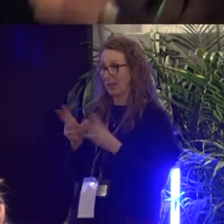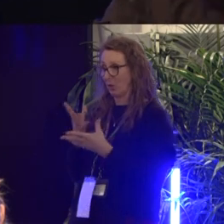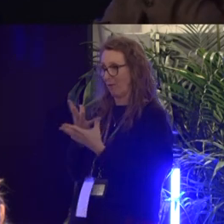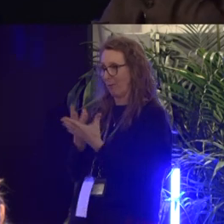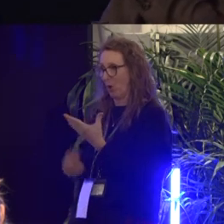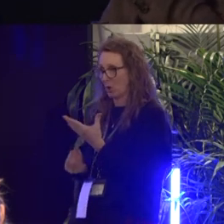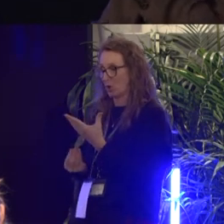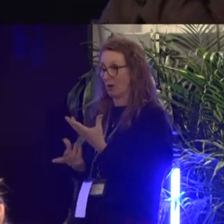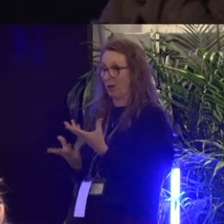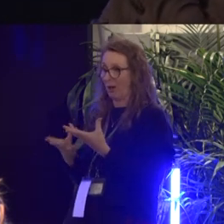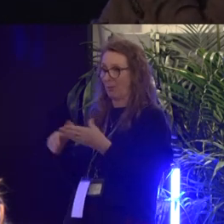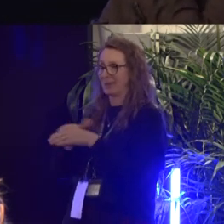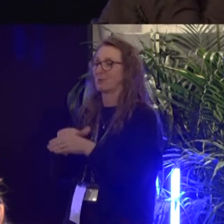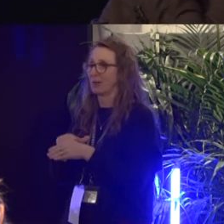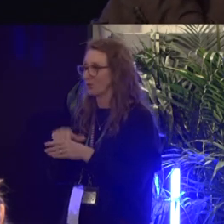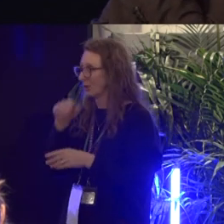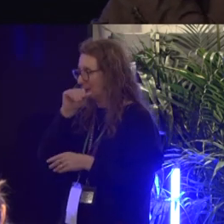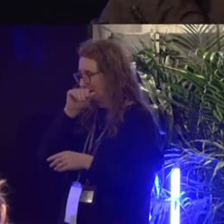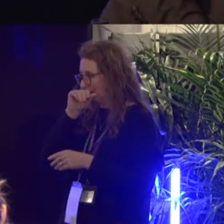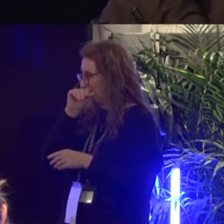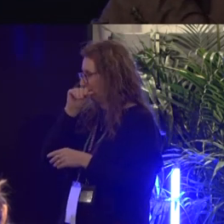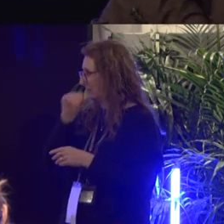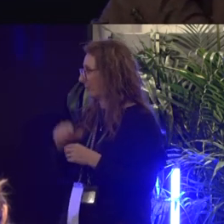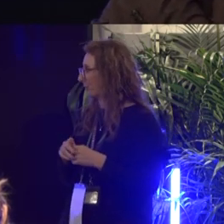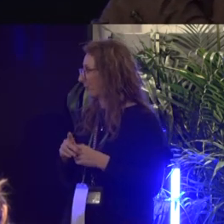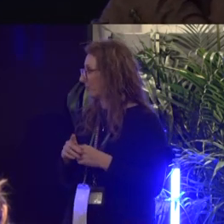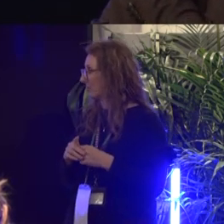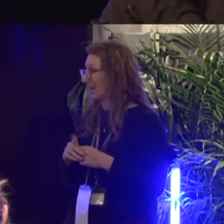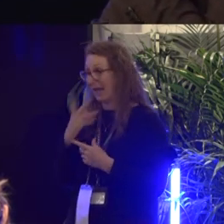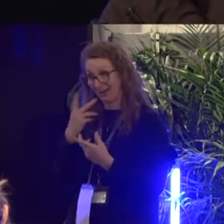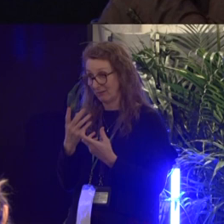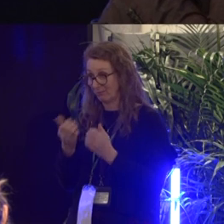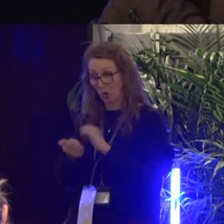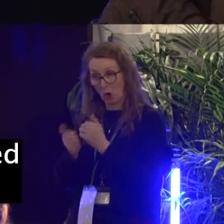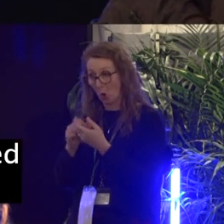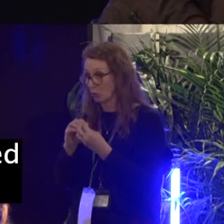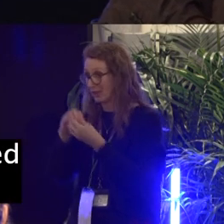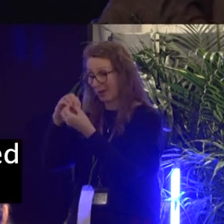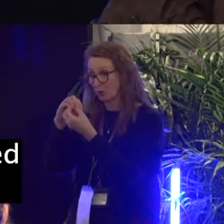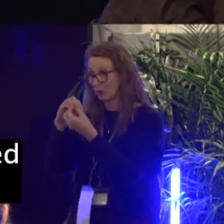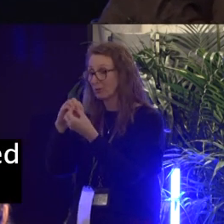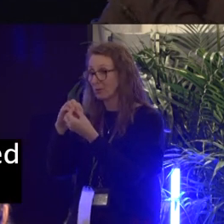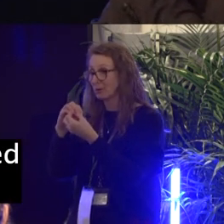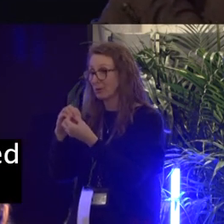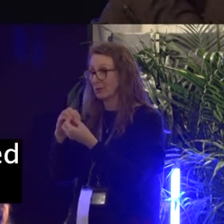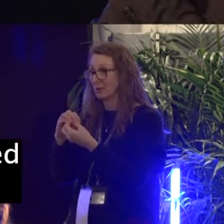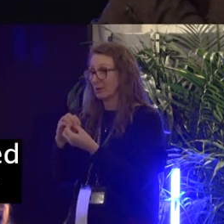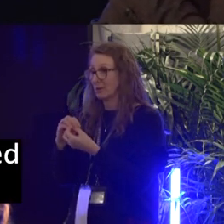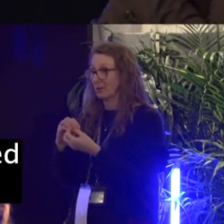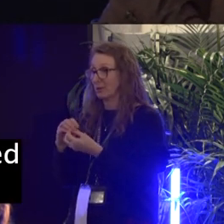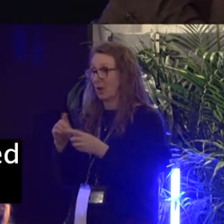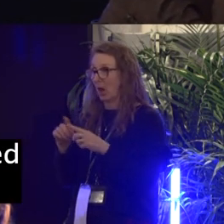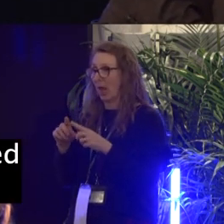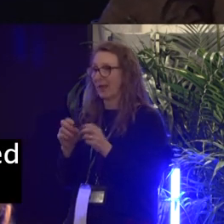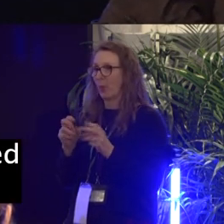and participation that are going to be, and co-creation, to, I would say, like in the way we